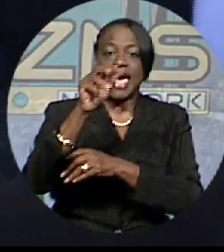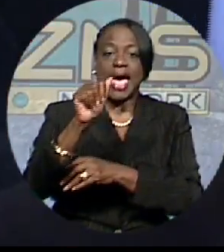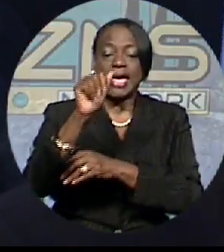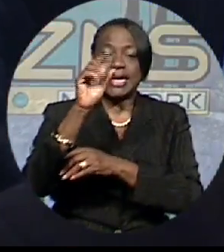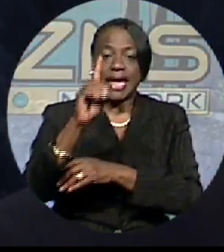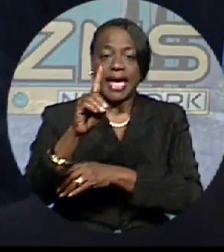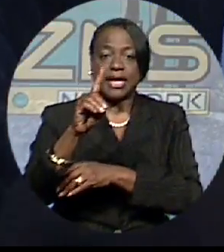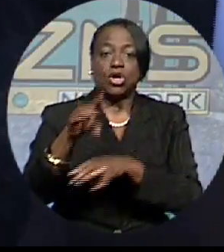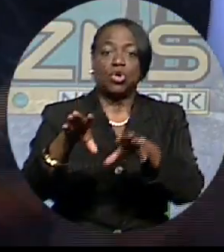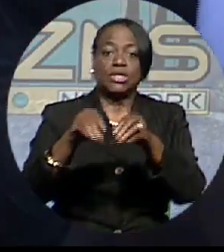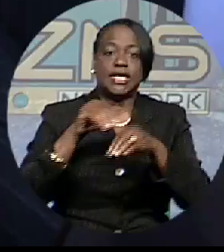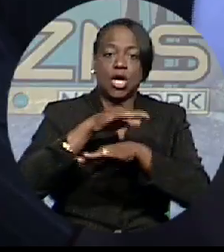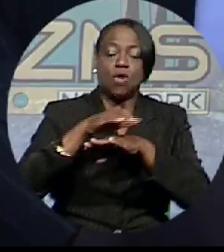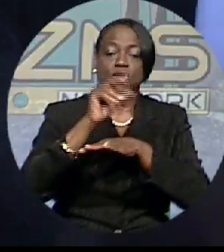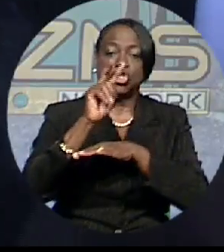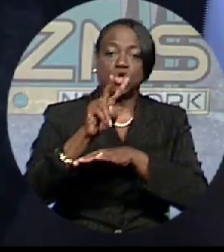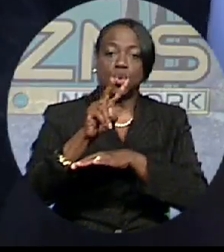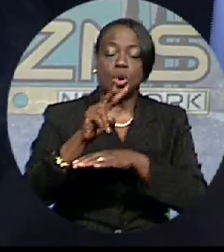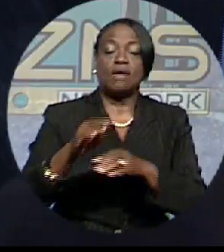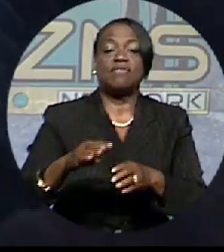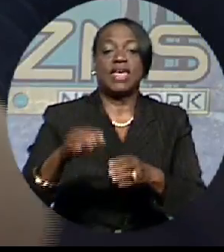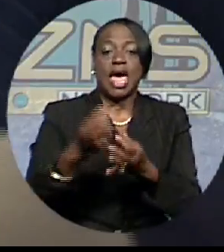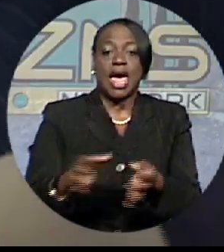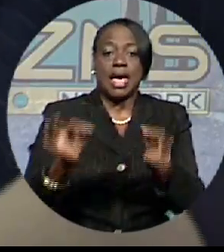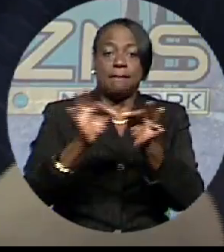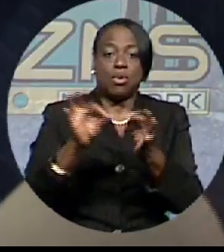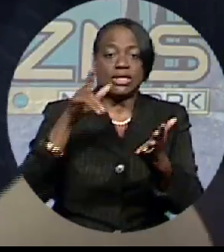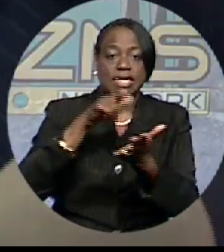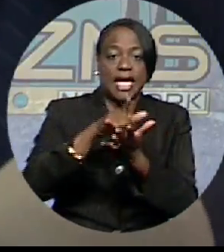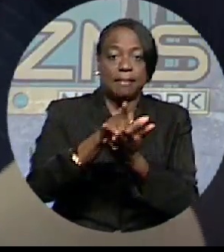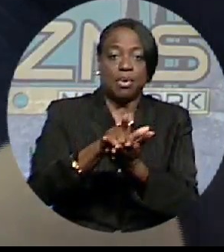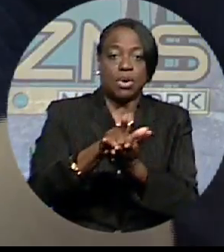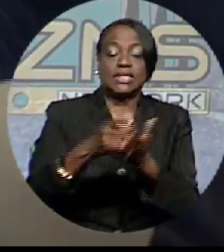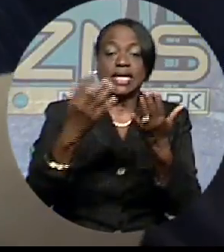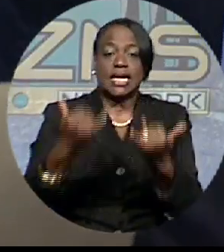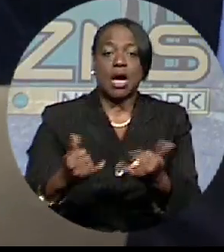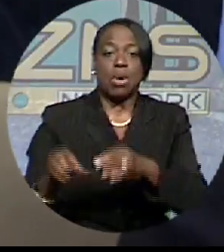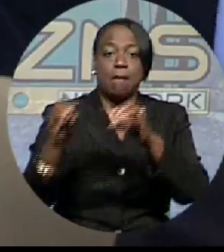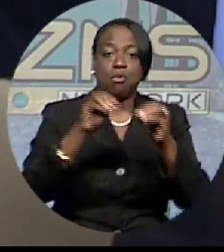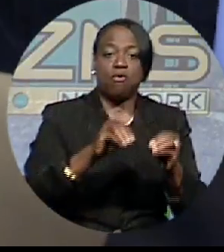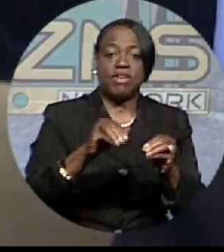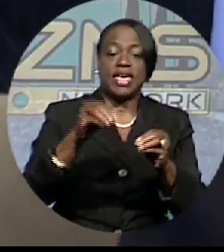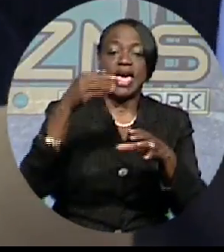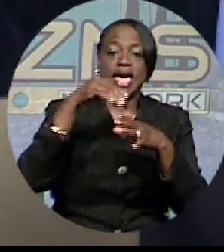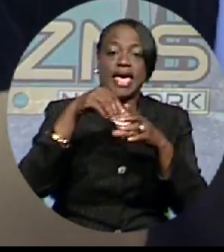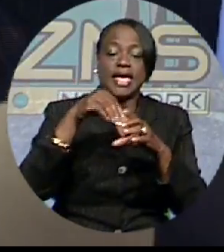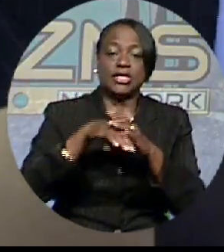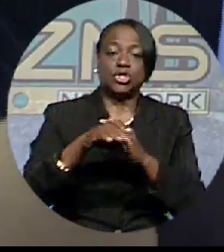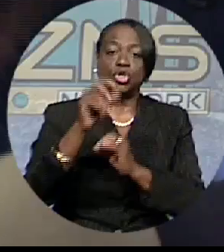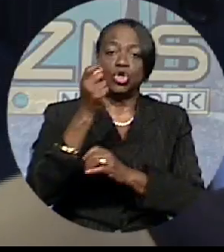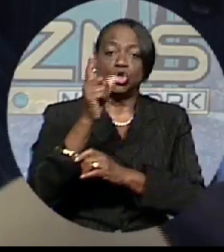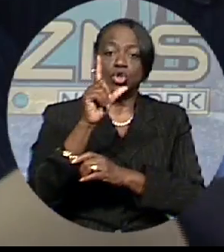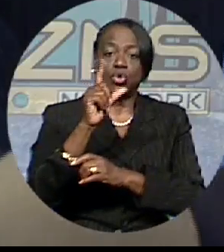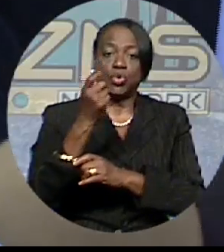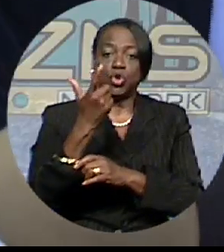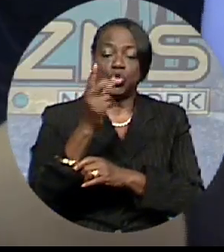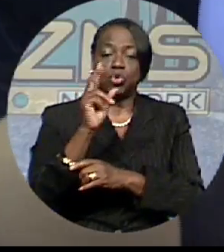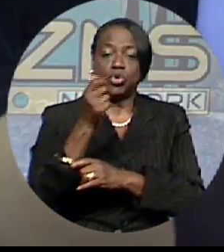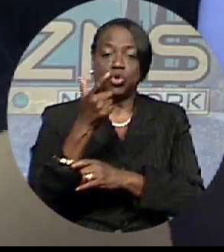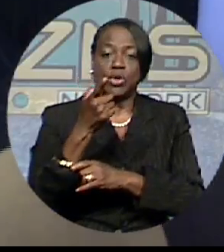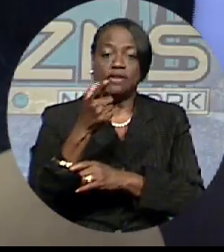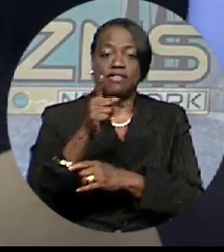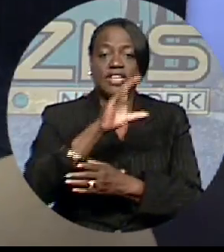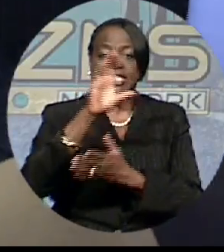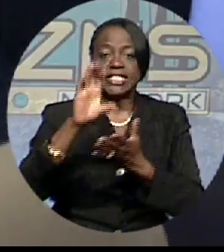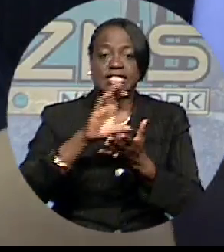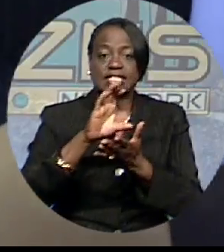two of our major airports. And there's a third person coming in. So we're now moving to 21st century leadership at our airports within the islands